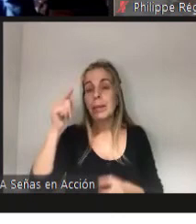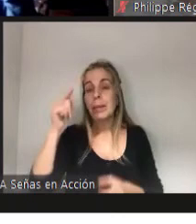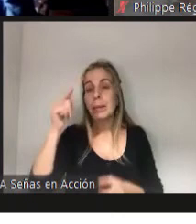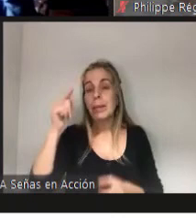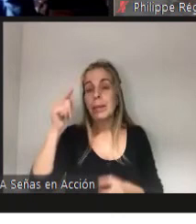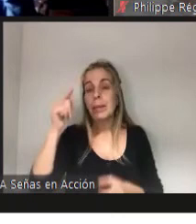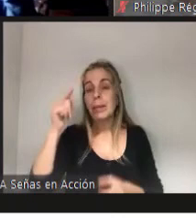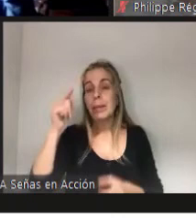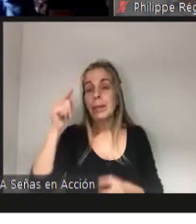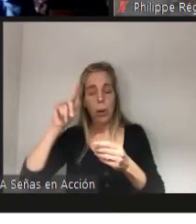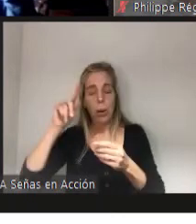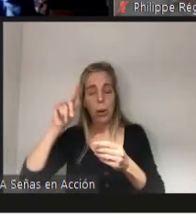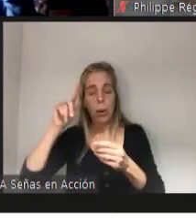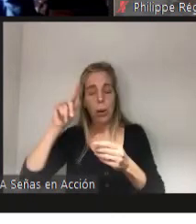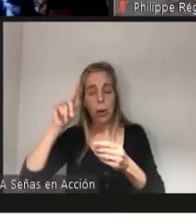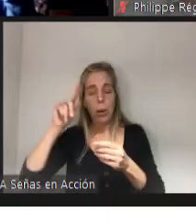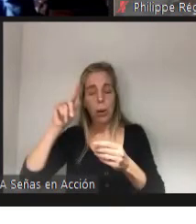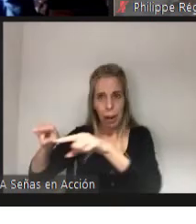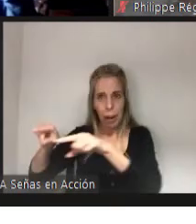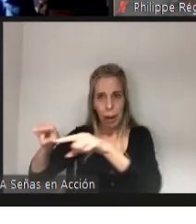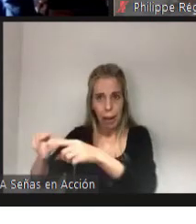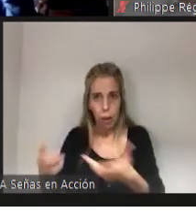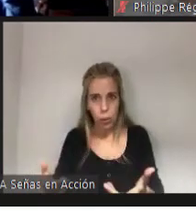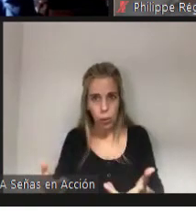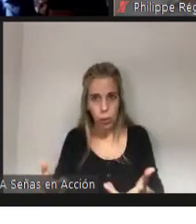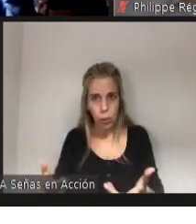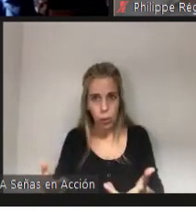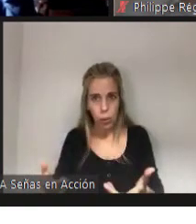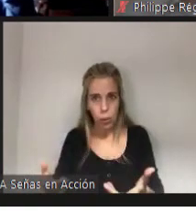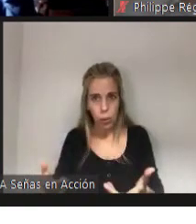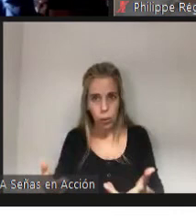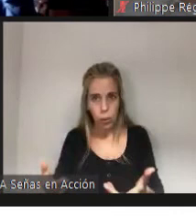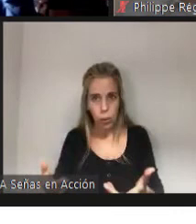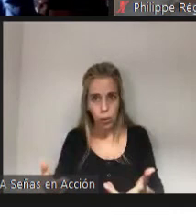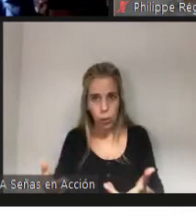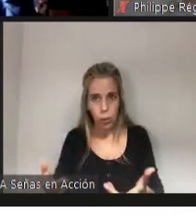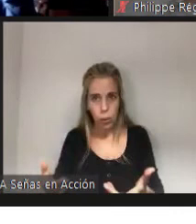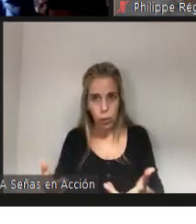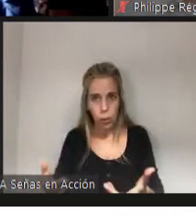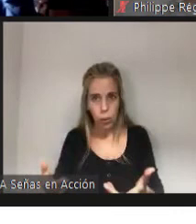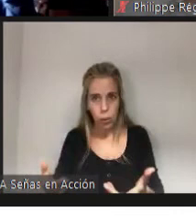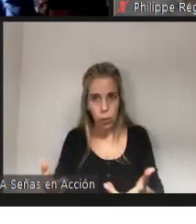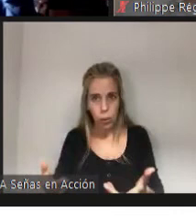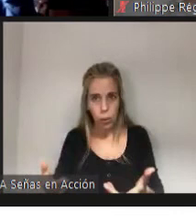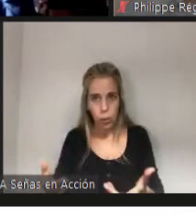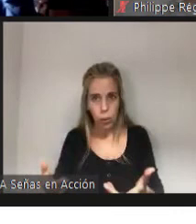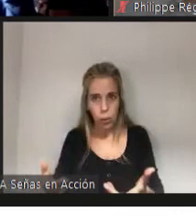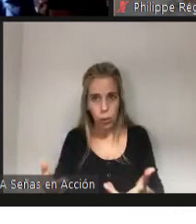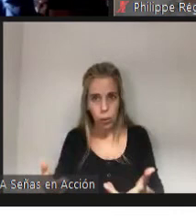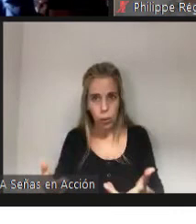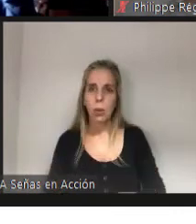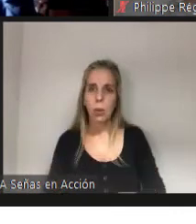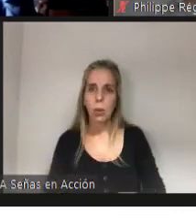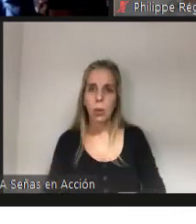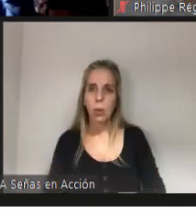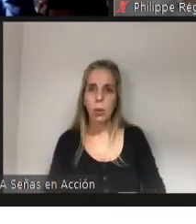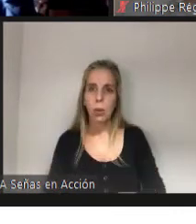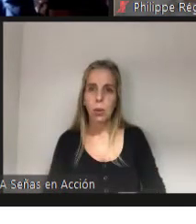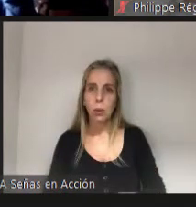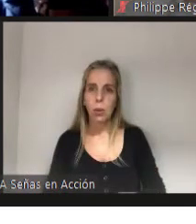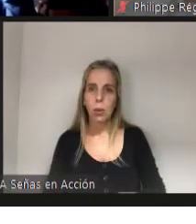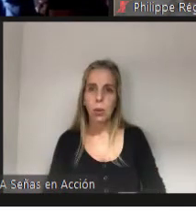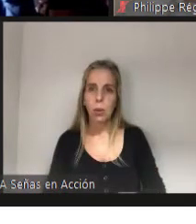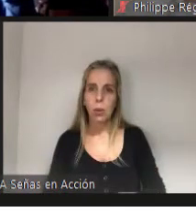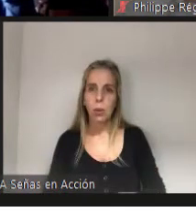European thinking is that, well, the state of abstraction, well,